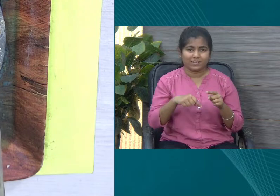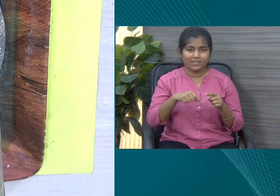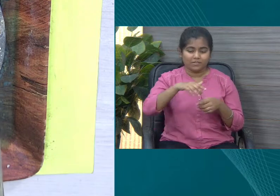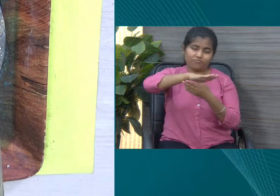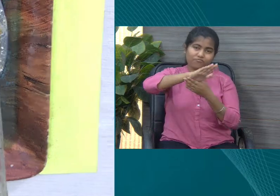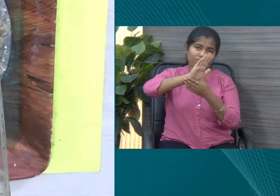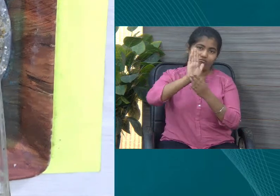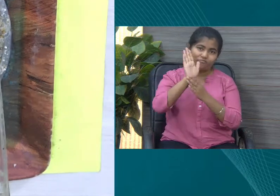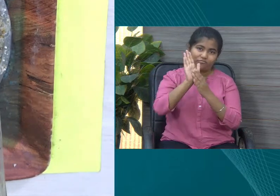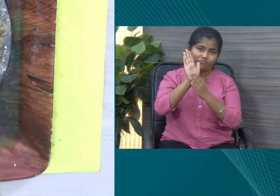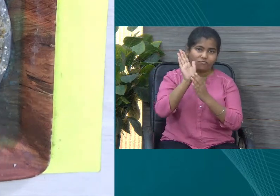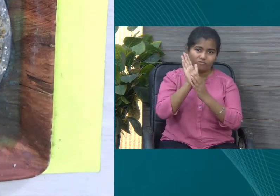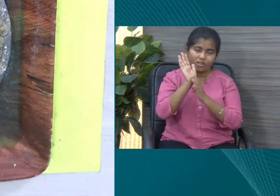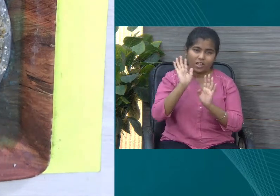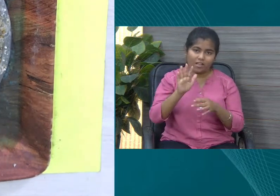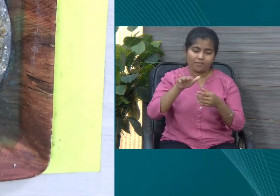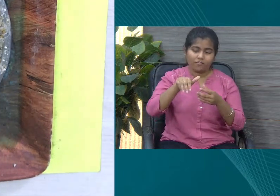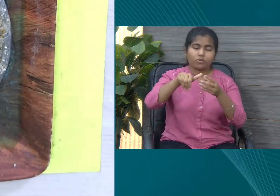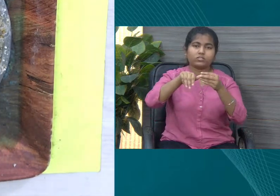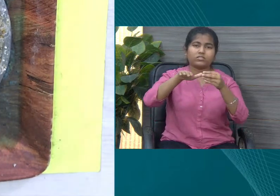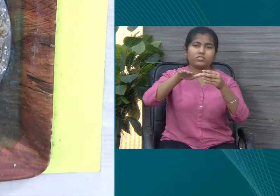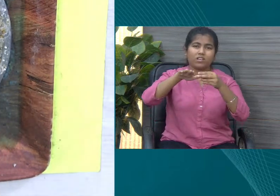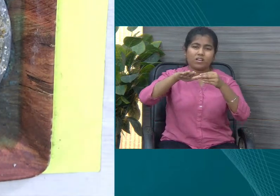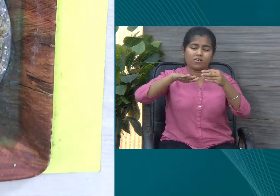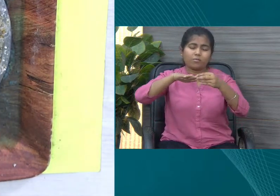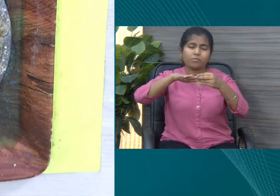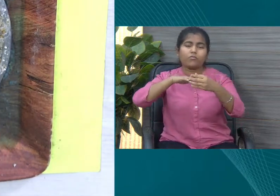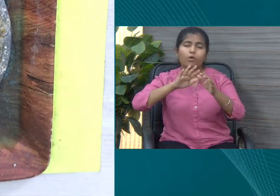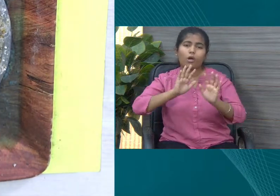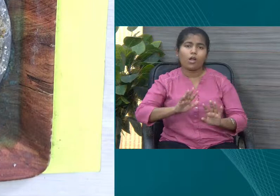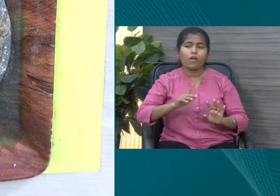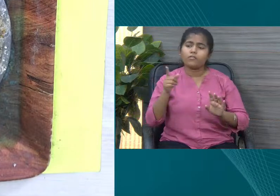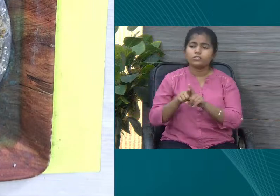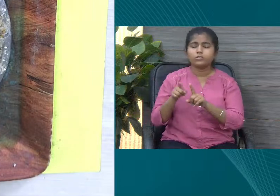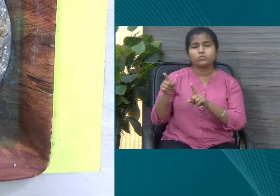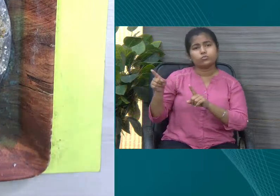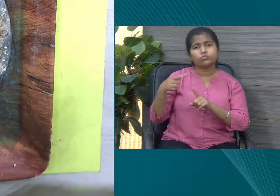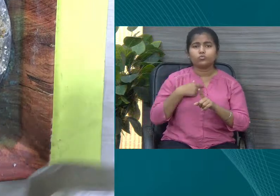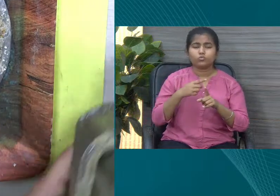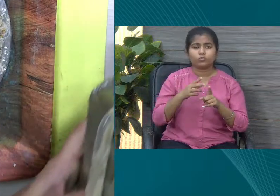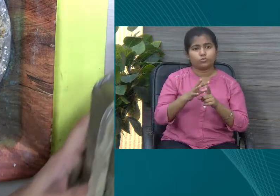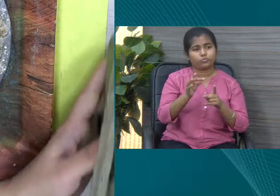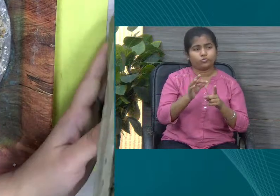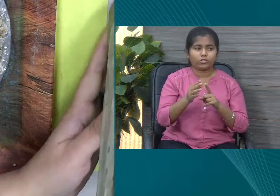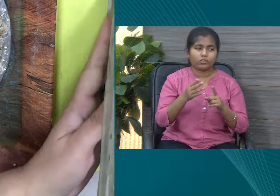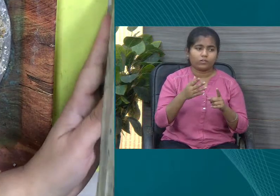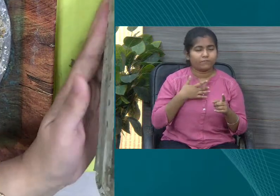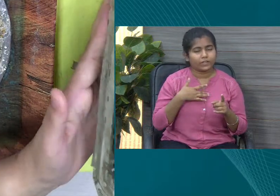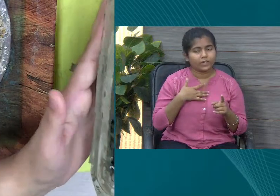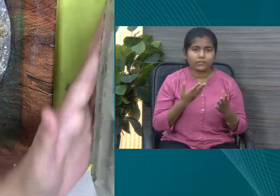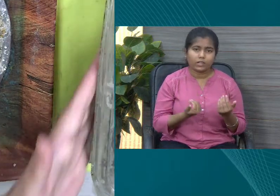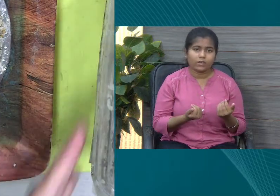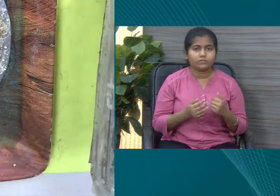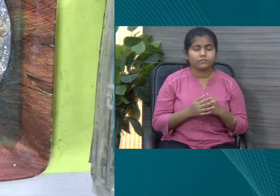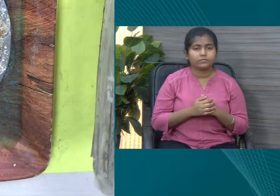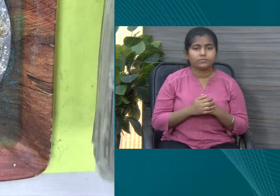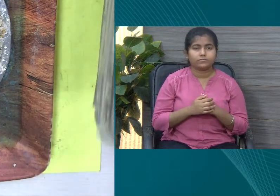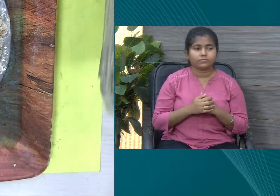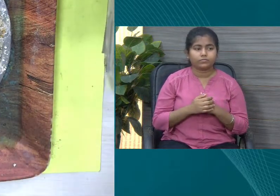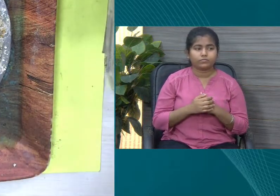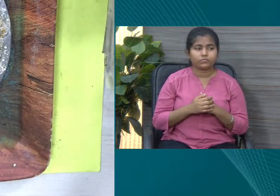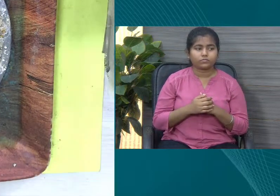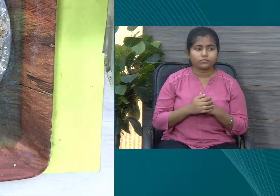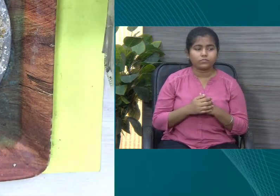and certain toes, and you can touch it. Yes, ma'am. You can feel it. So We can feel it by touching. yes, Okay. and we can